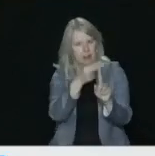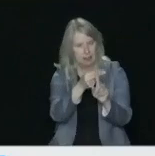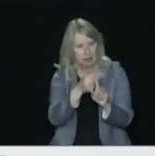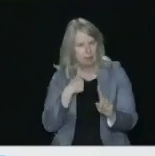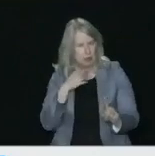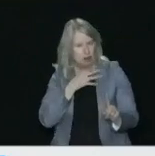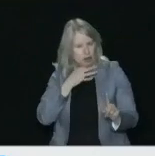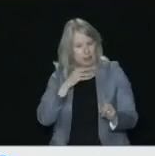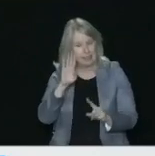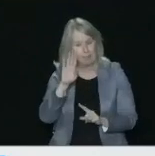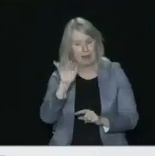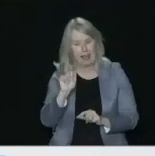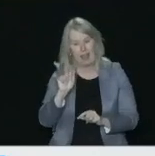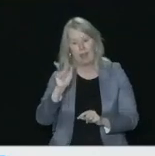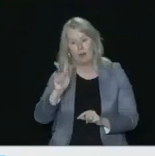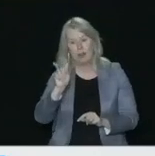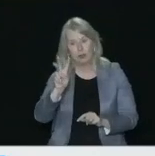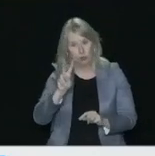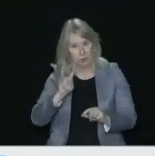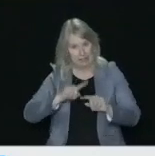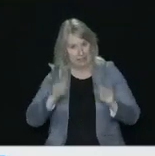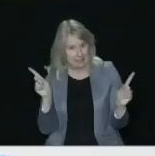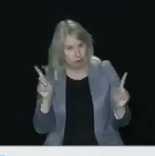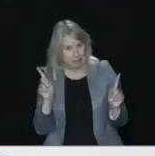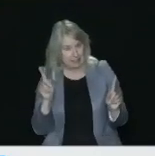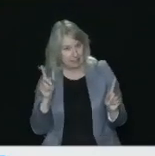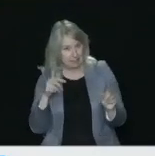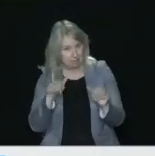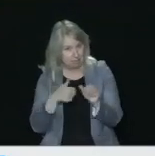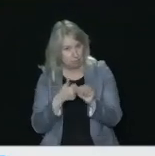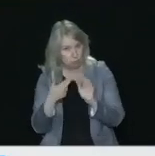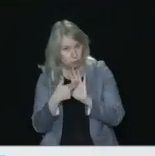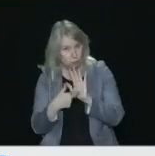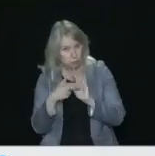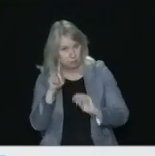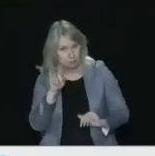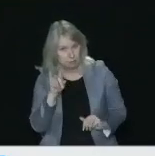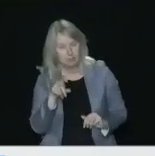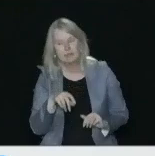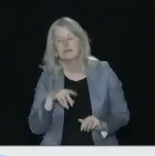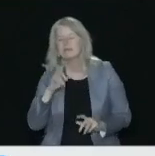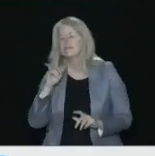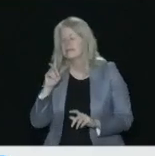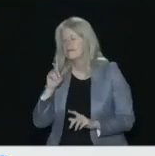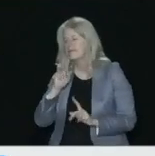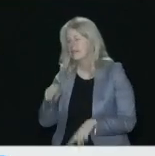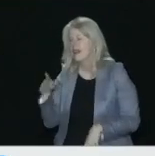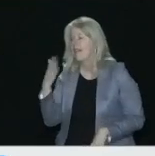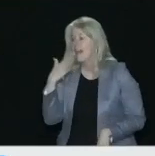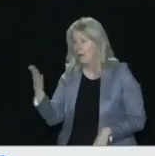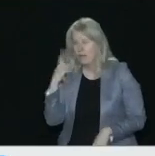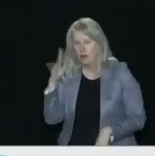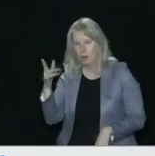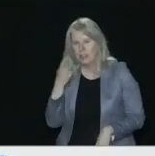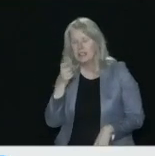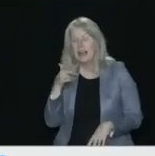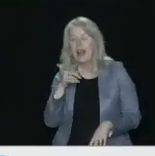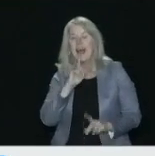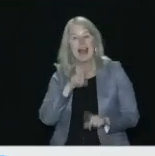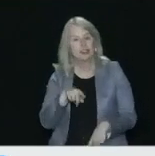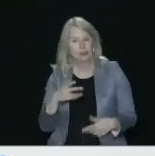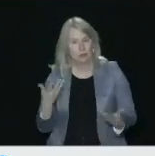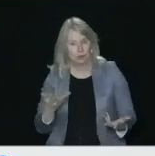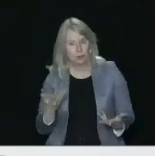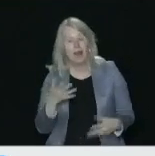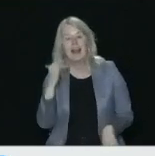go to a federal museum. It's a little bit different from what their province is saying. I'm just wondering what FACT's role is in informing